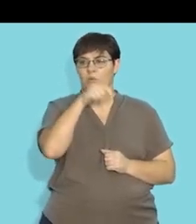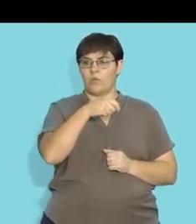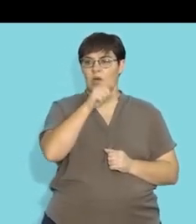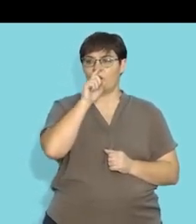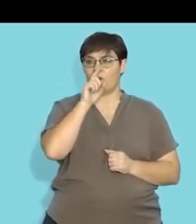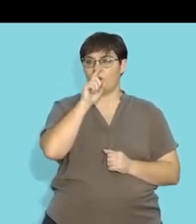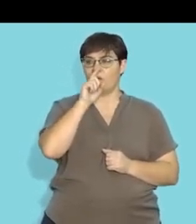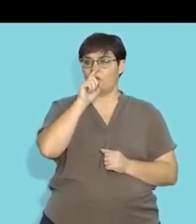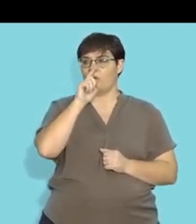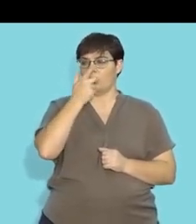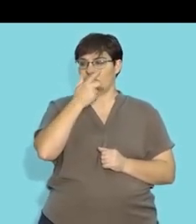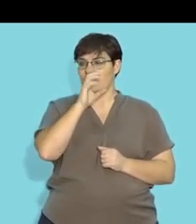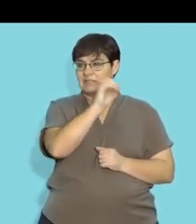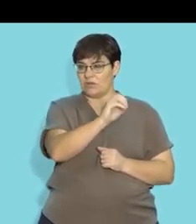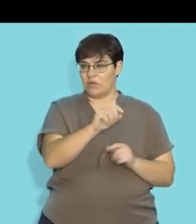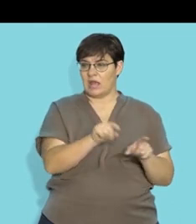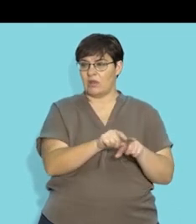0.